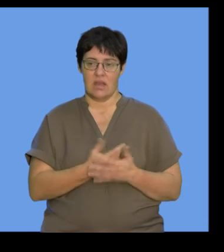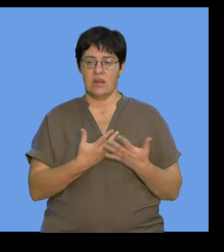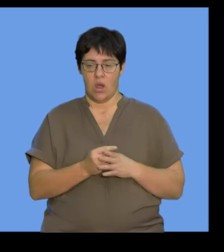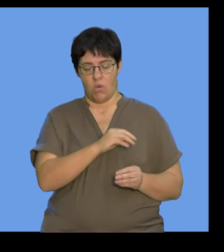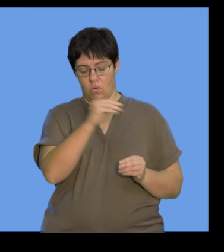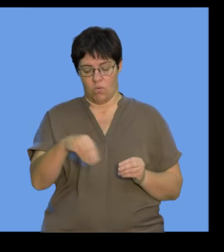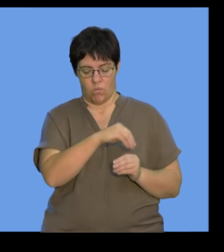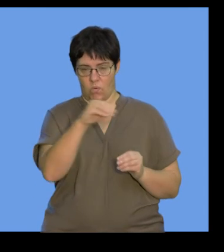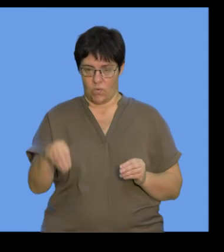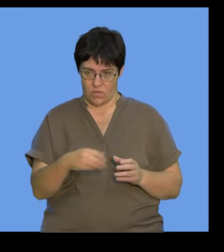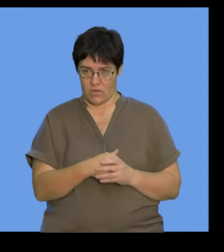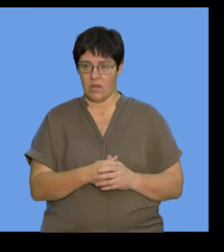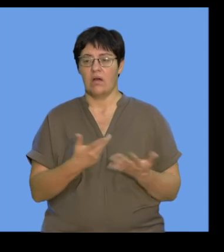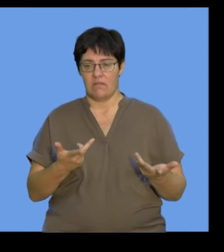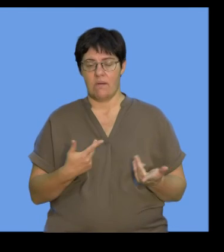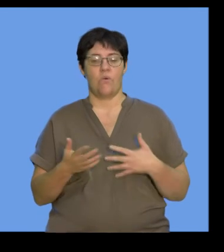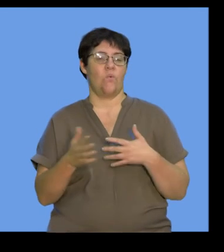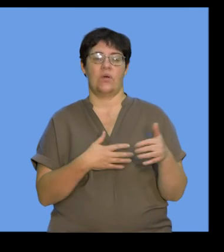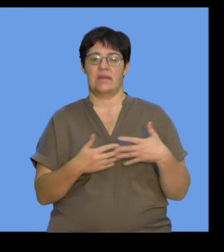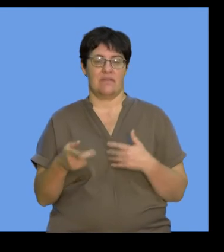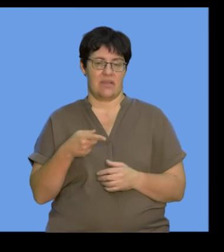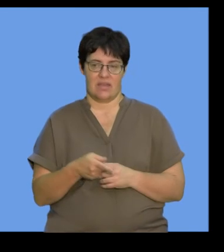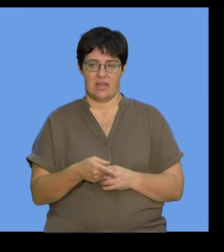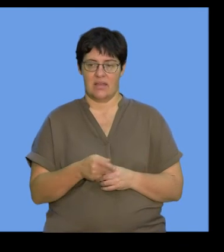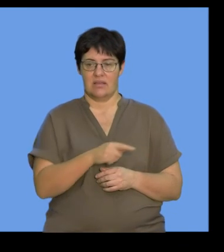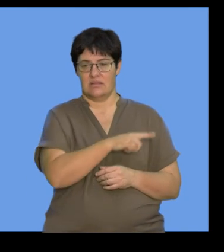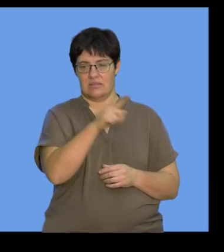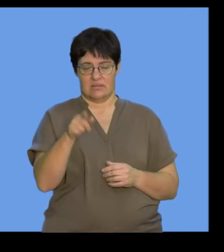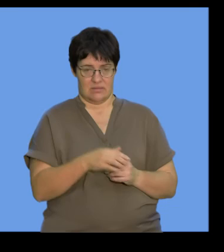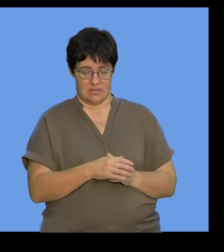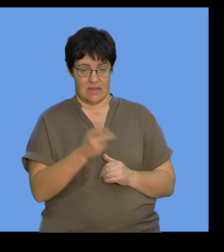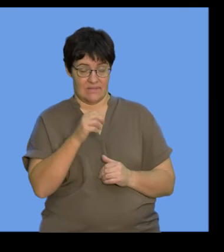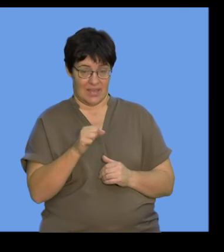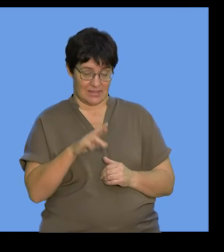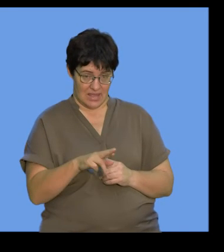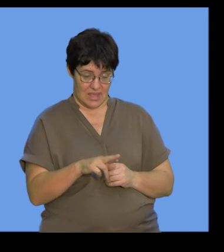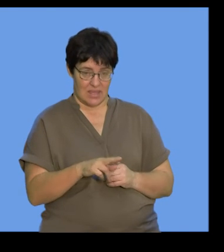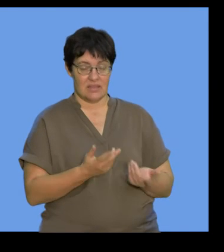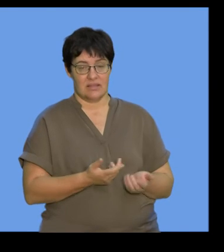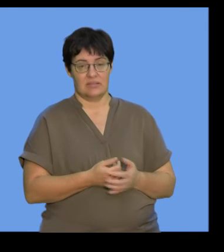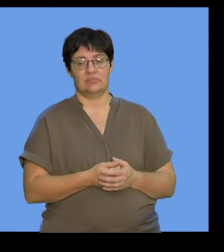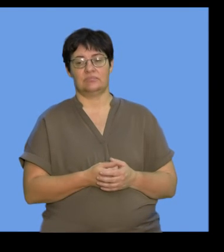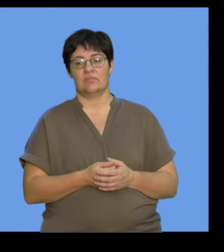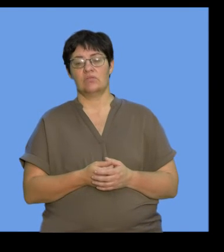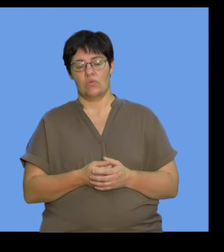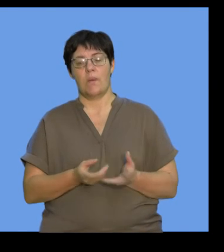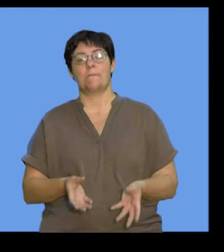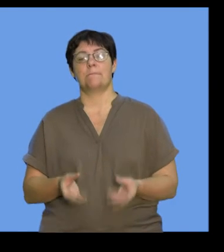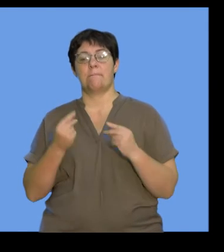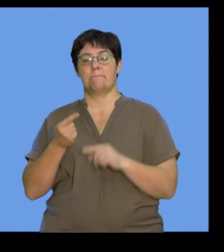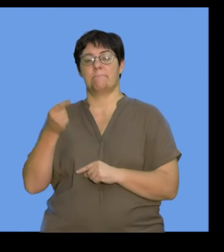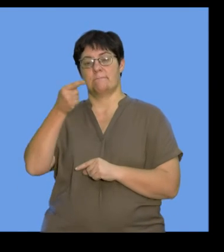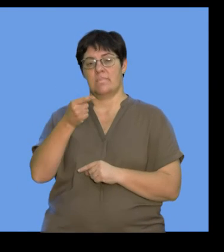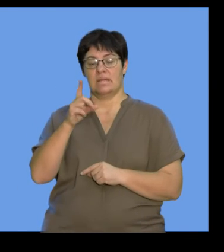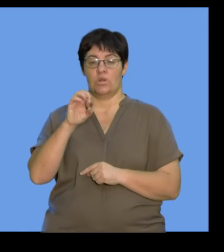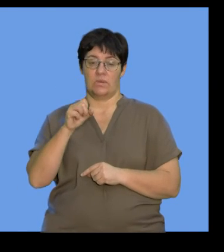will multiply each term by whatever factor that you must multiply it by in order to get